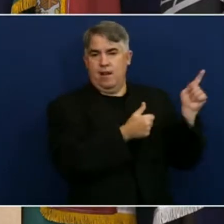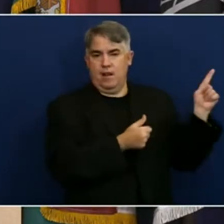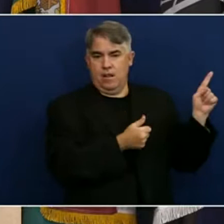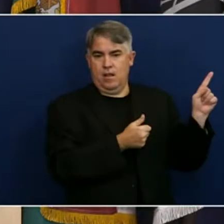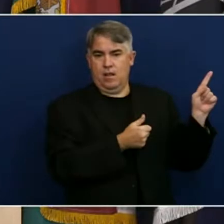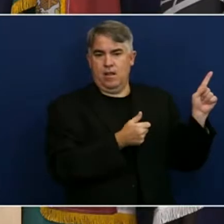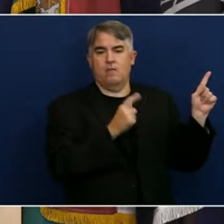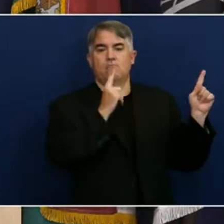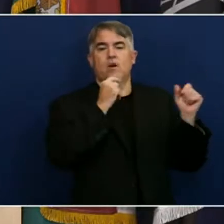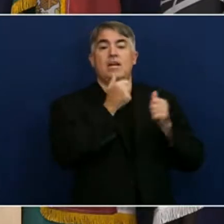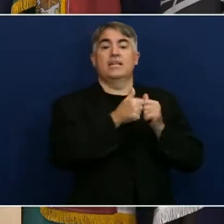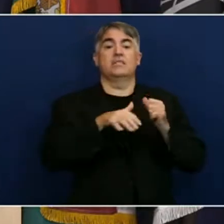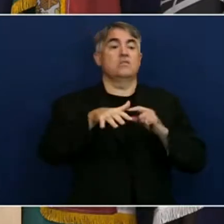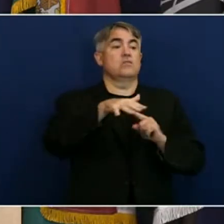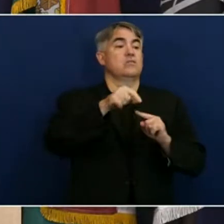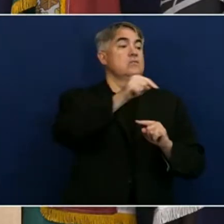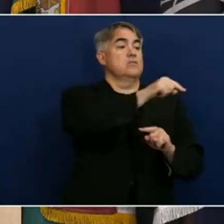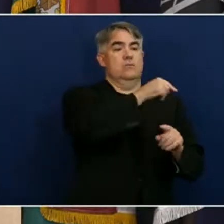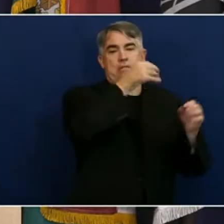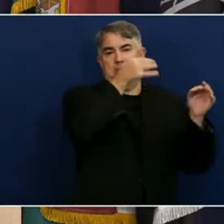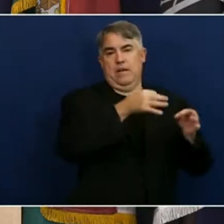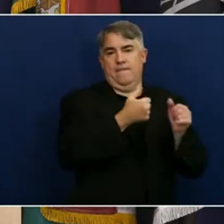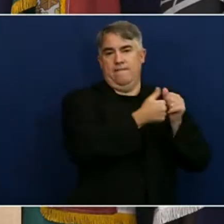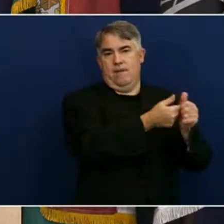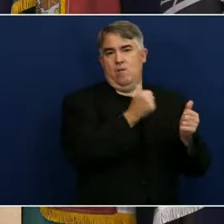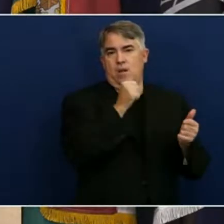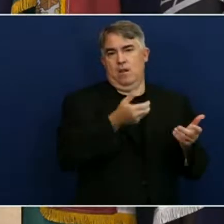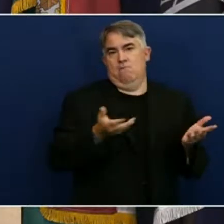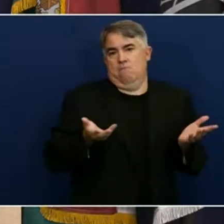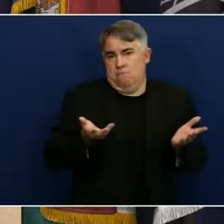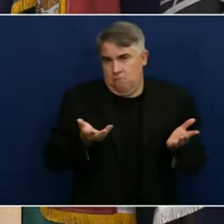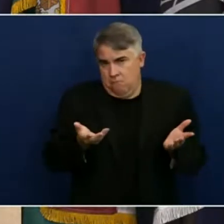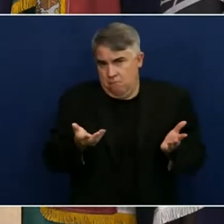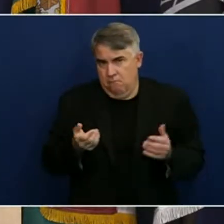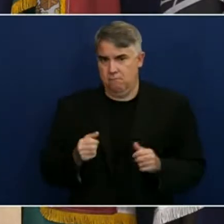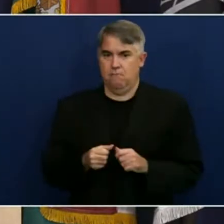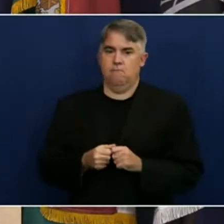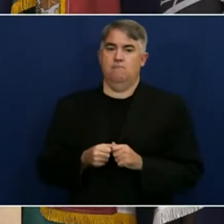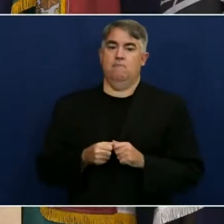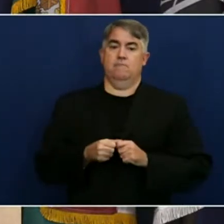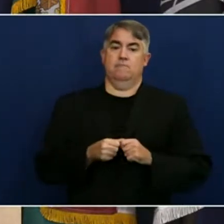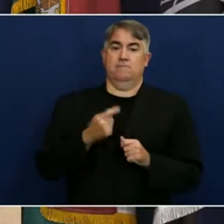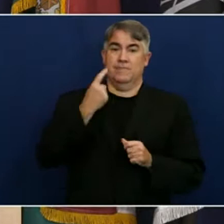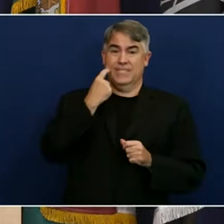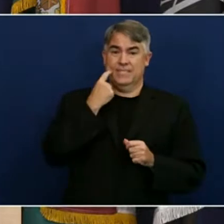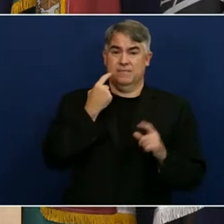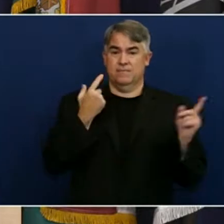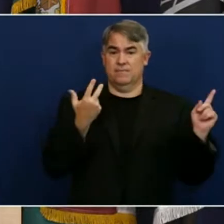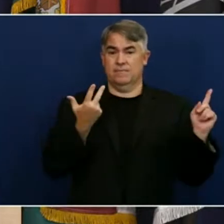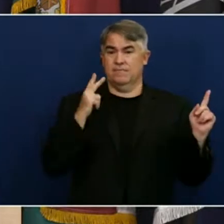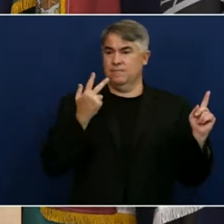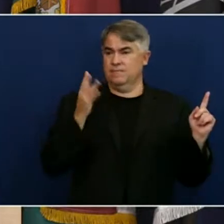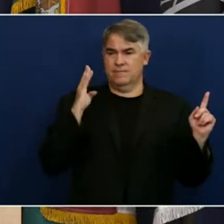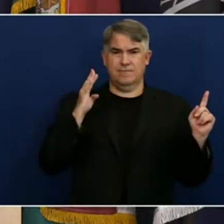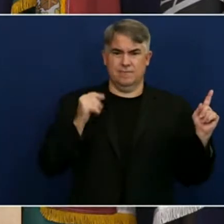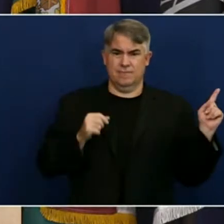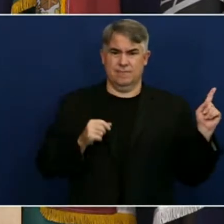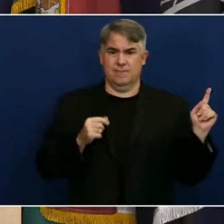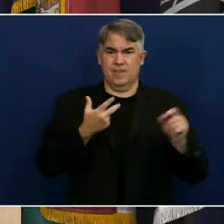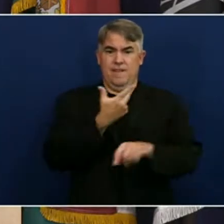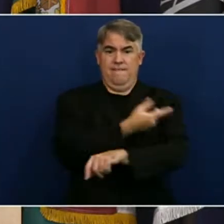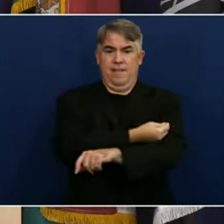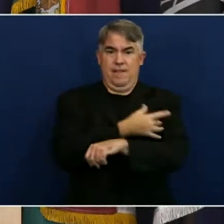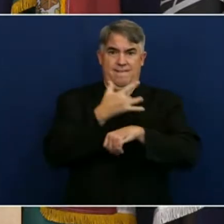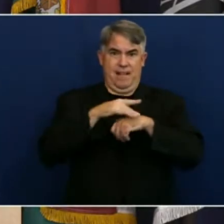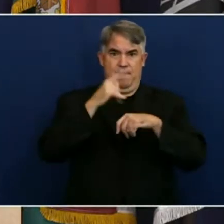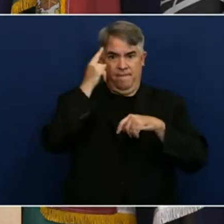to determine what they wanted to do. And, you know, Jeff, it was just a few weeks ago that vaccines became widely available